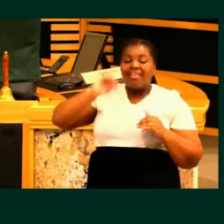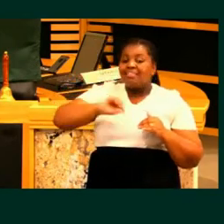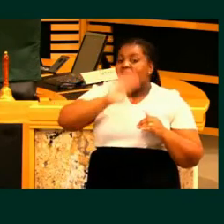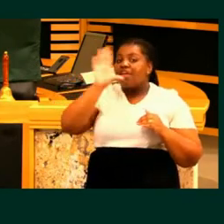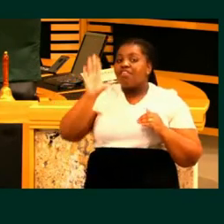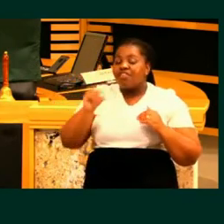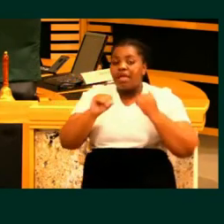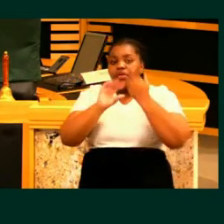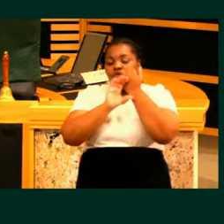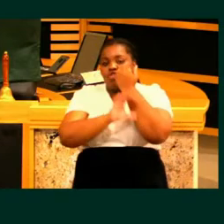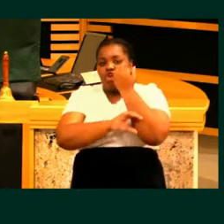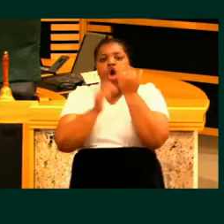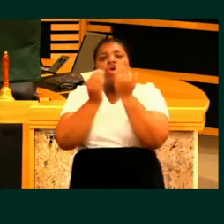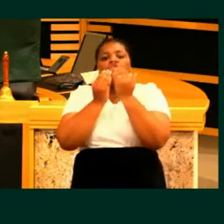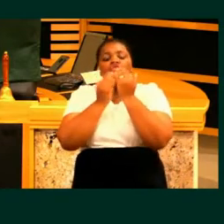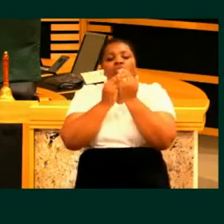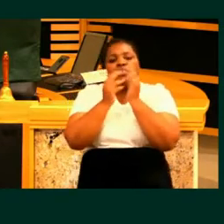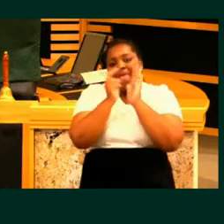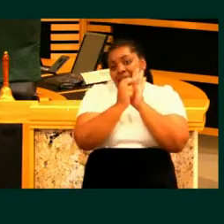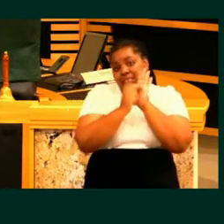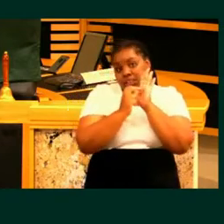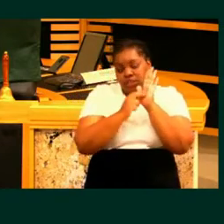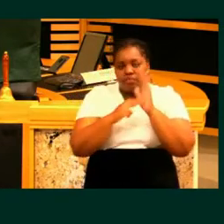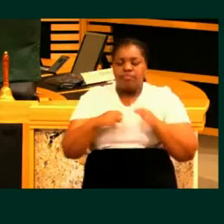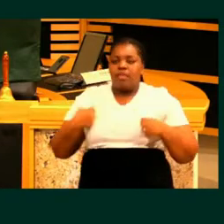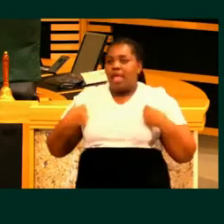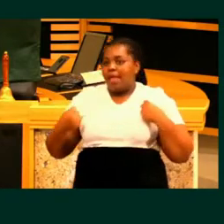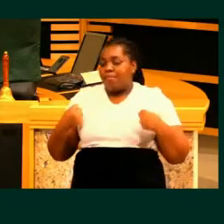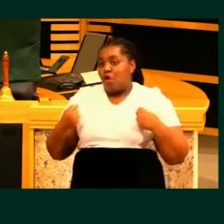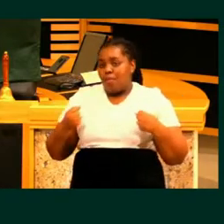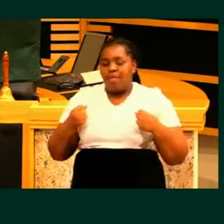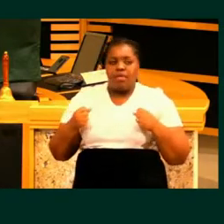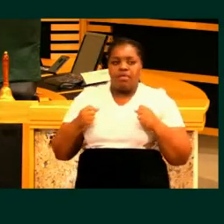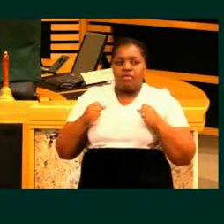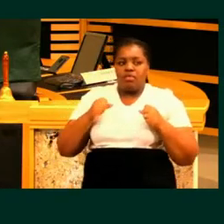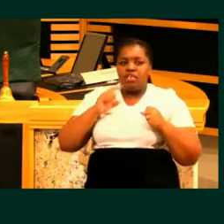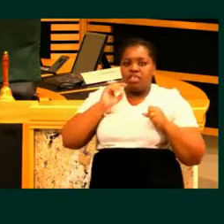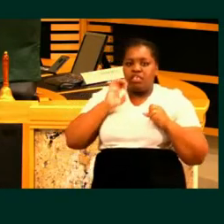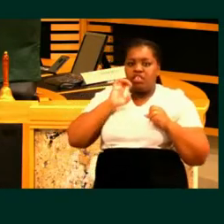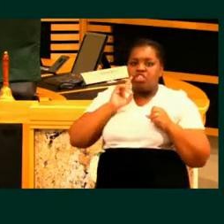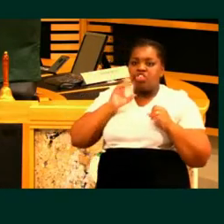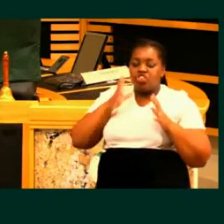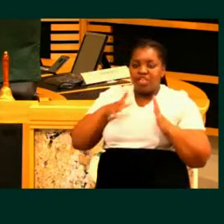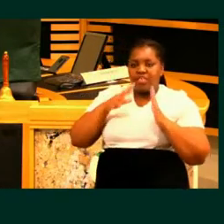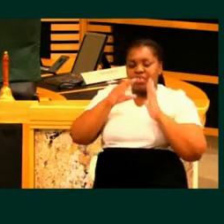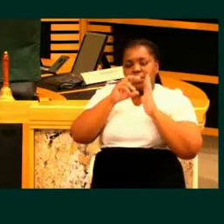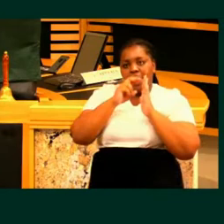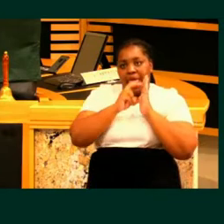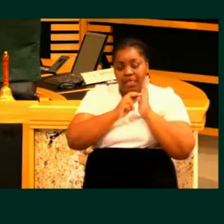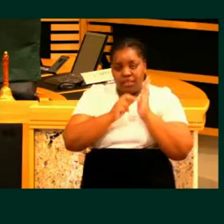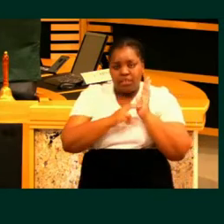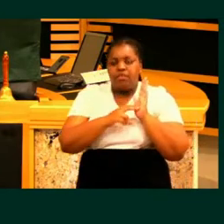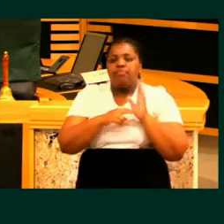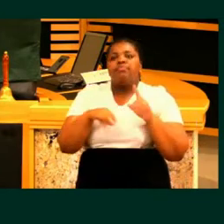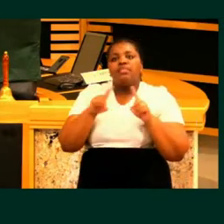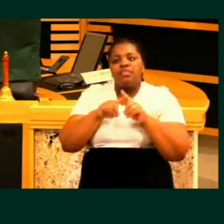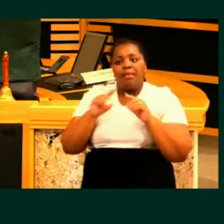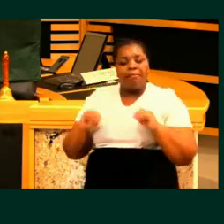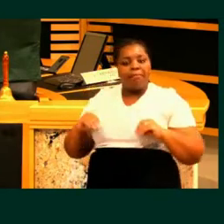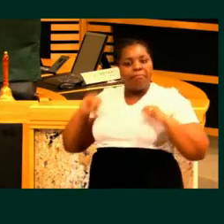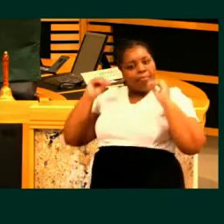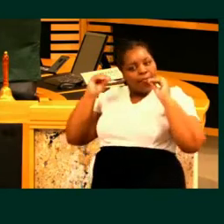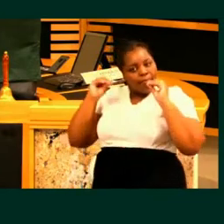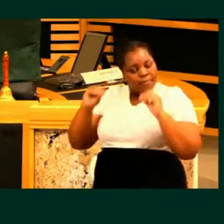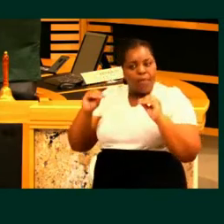South African schools act the employment of AAS act the employment Equity Act and the